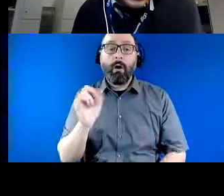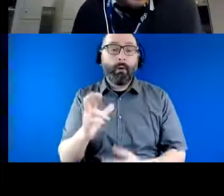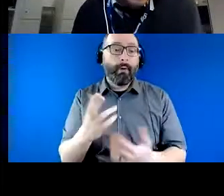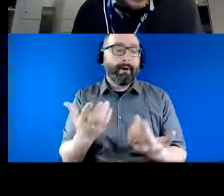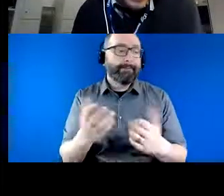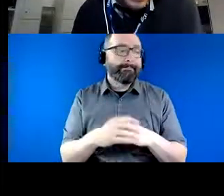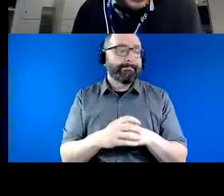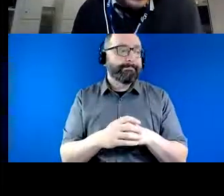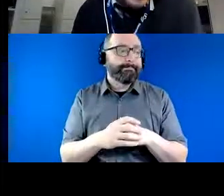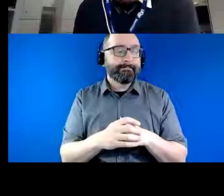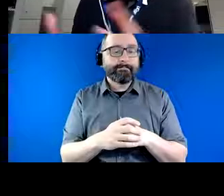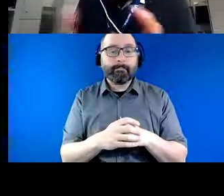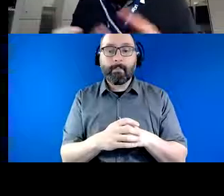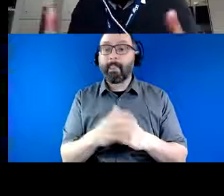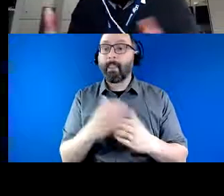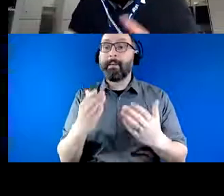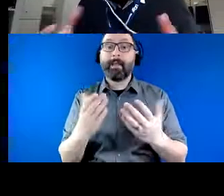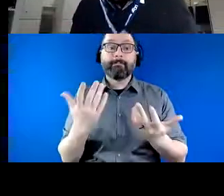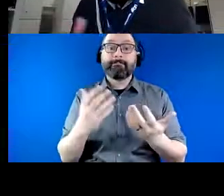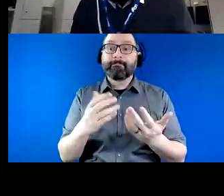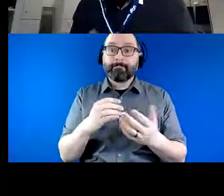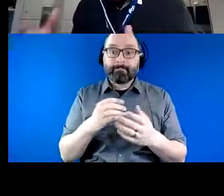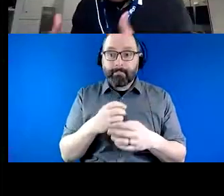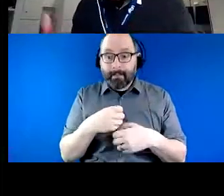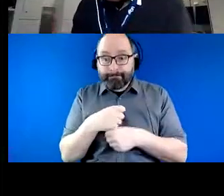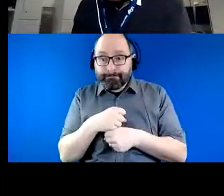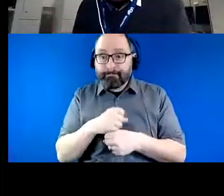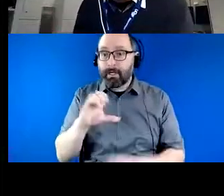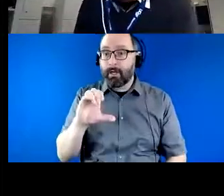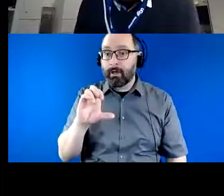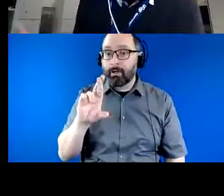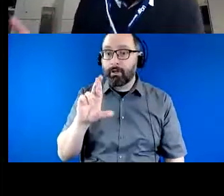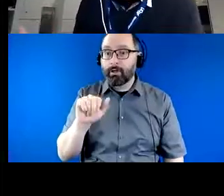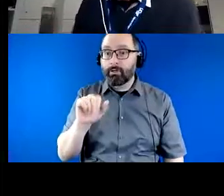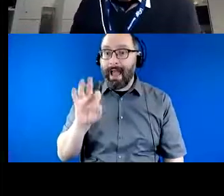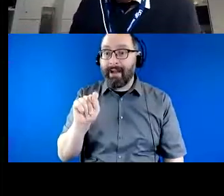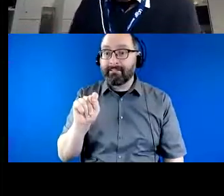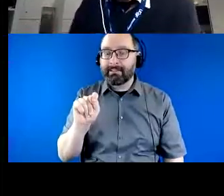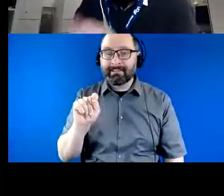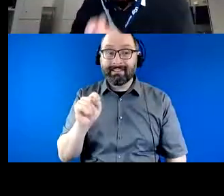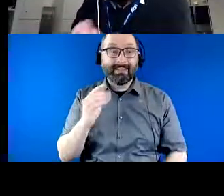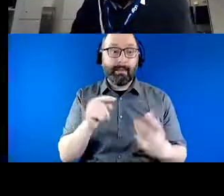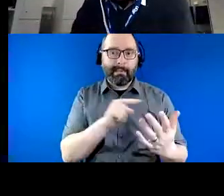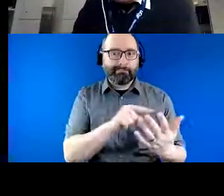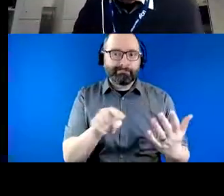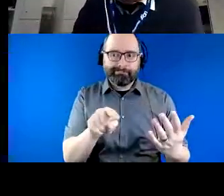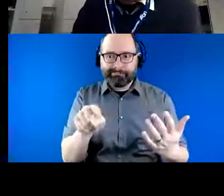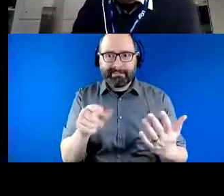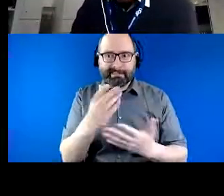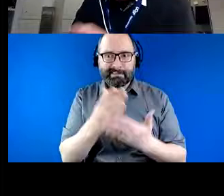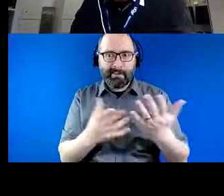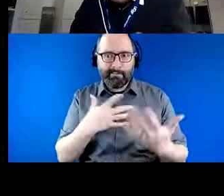give some sort of craft, manual activity, it might not fly for everyone. So it's important to